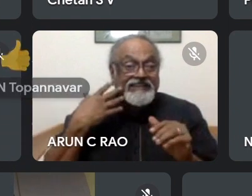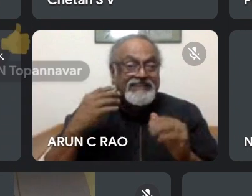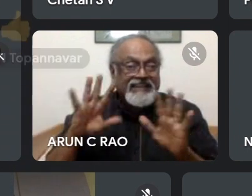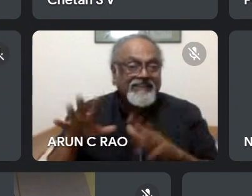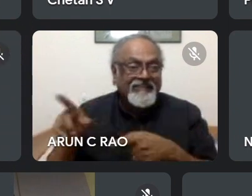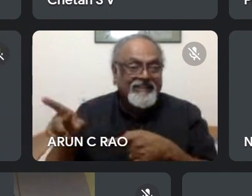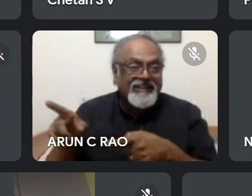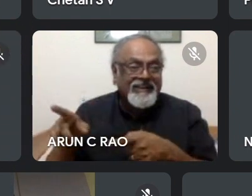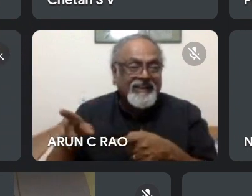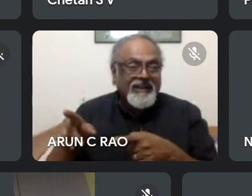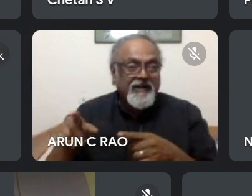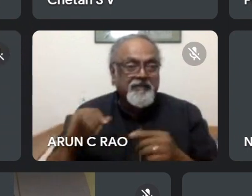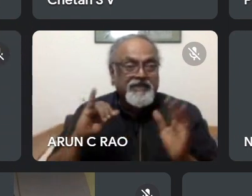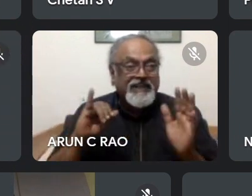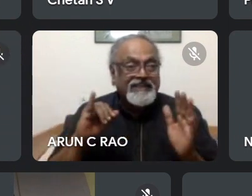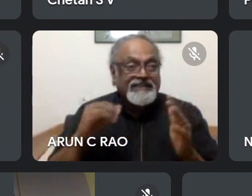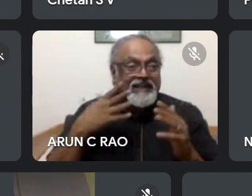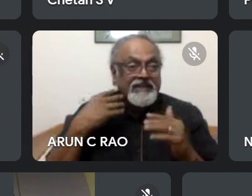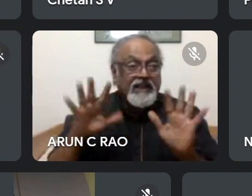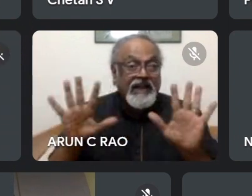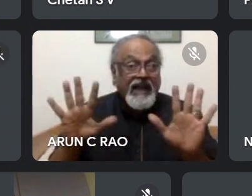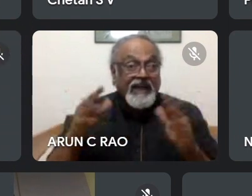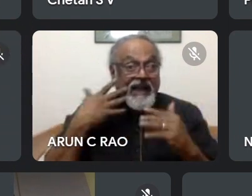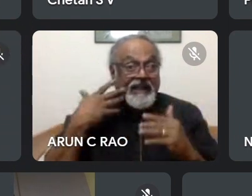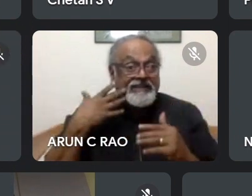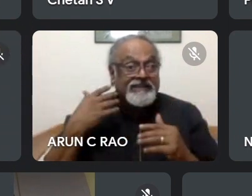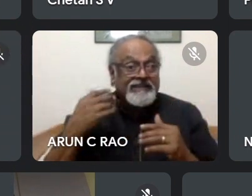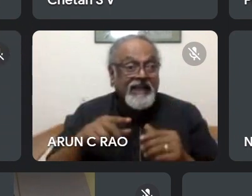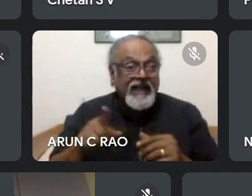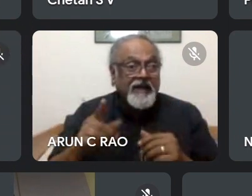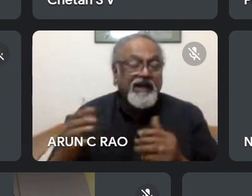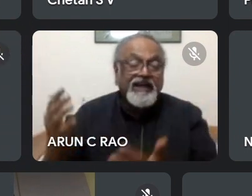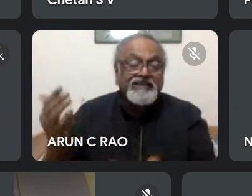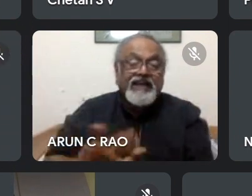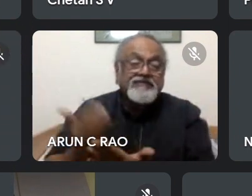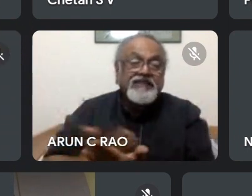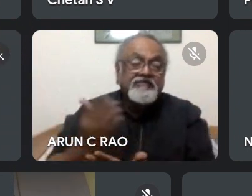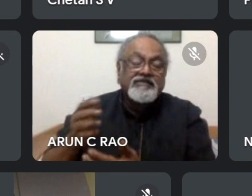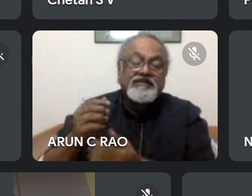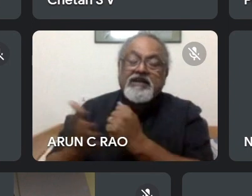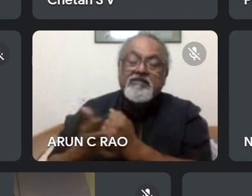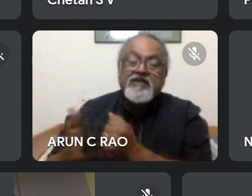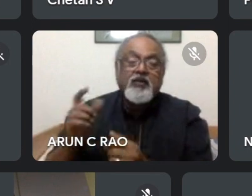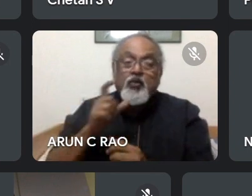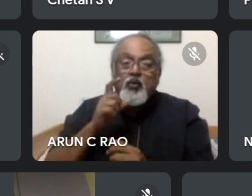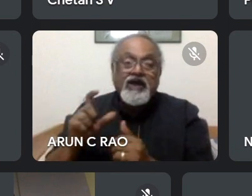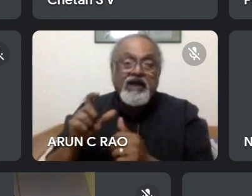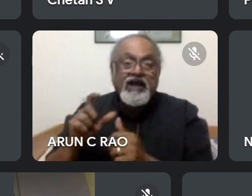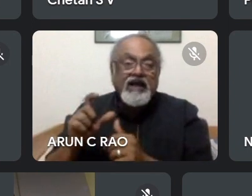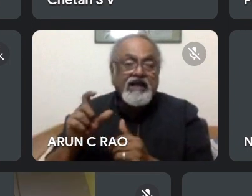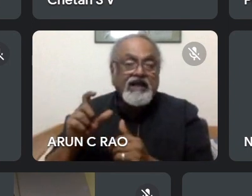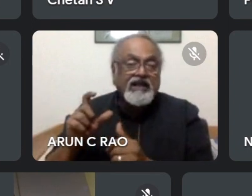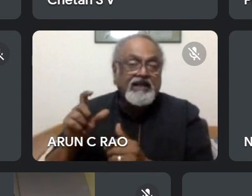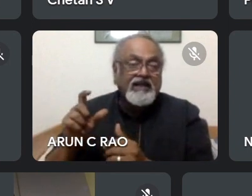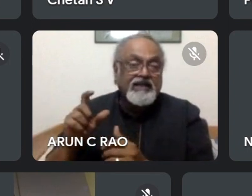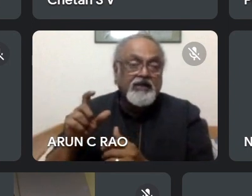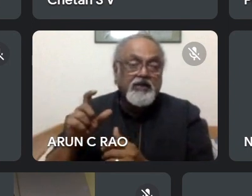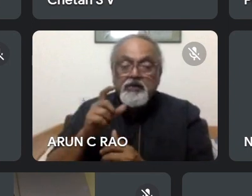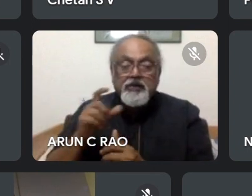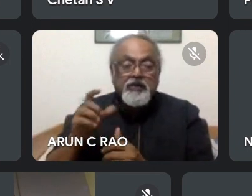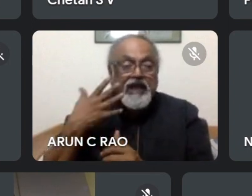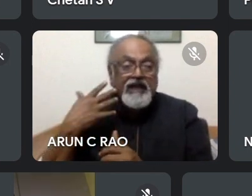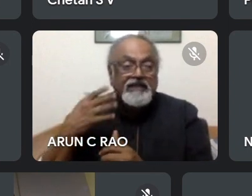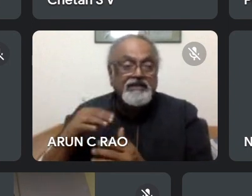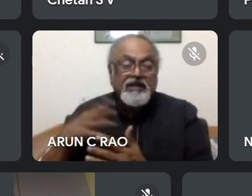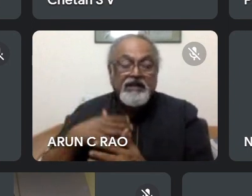have 6 cats now. I volunteer with Charlie's Animal Rescue Center on weekends. Gives me a lot of joy. Keeps my